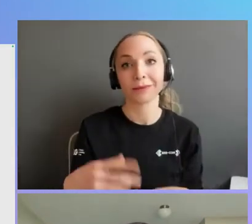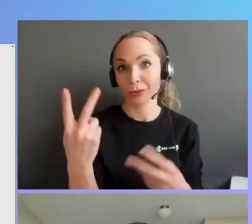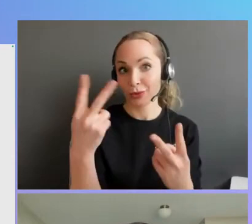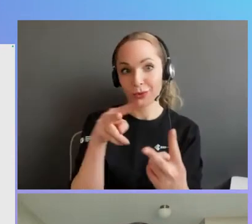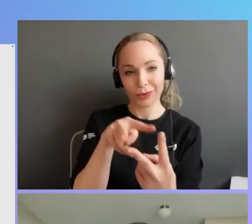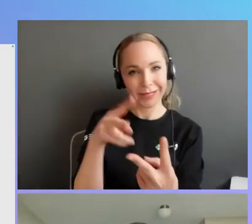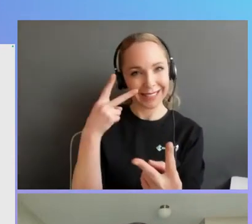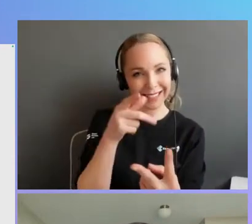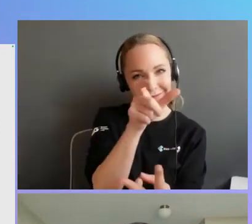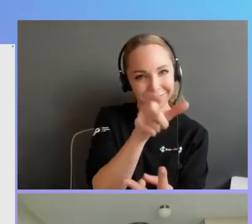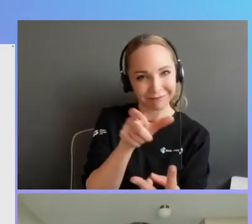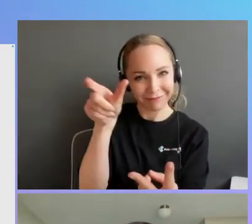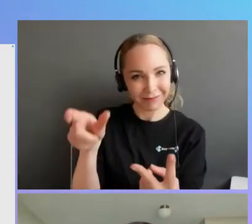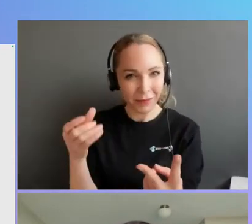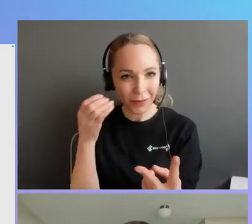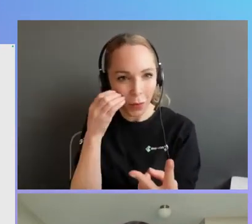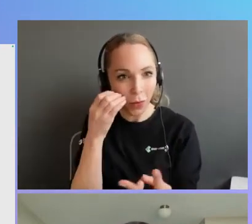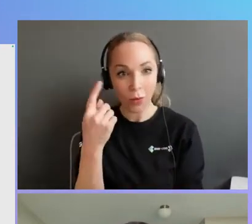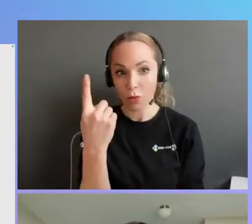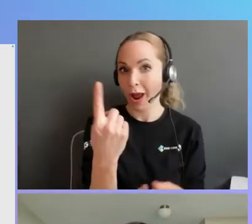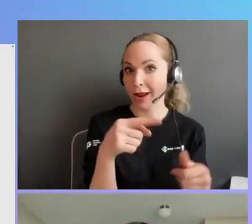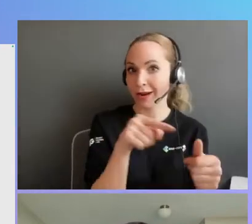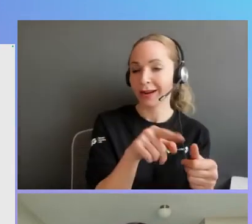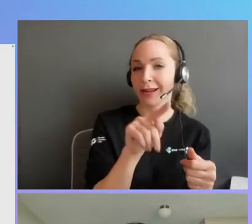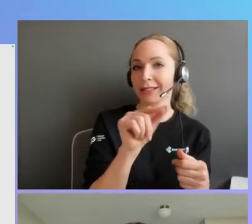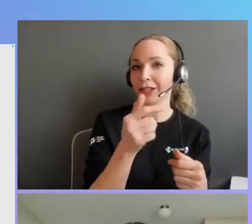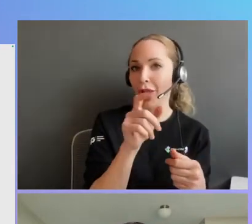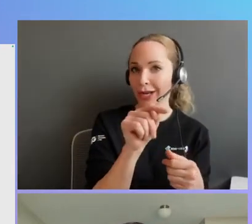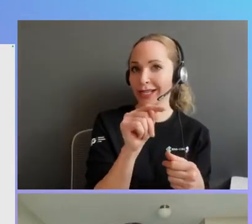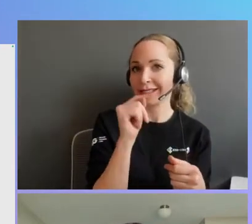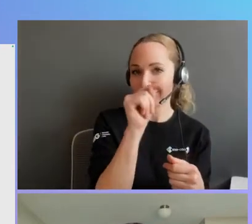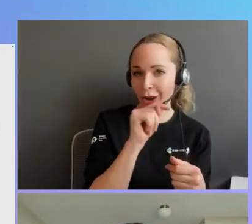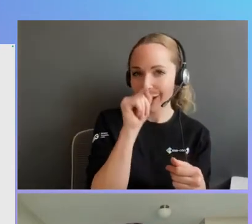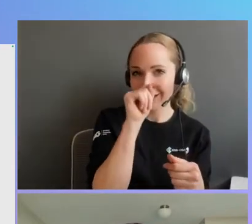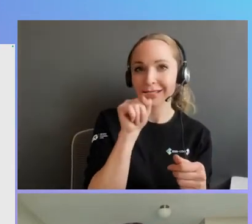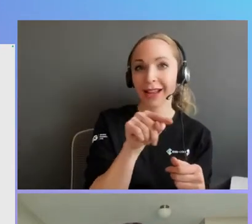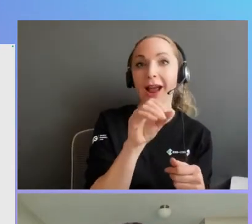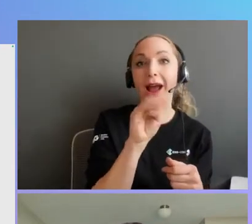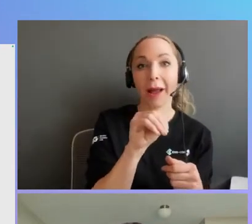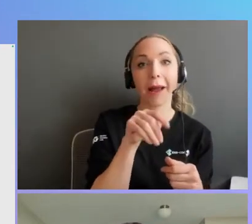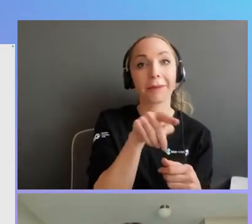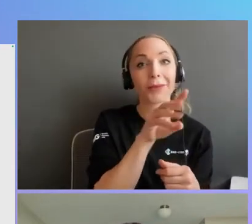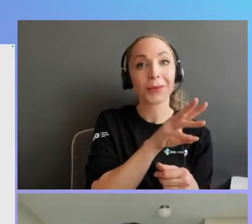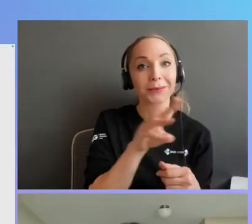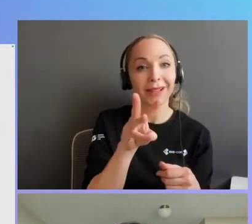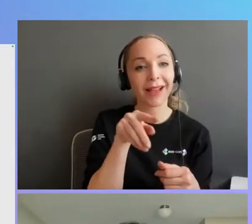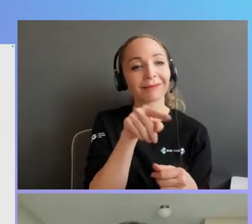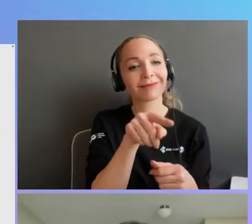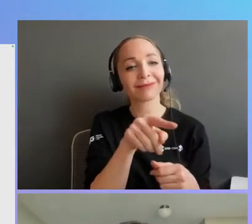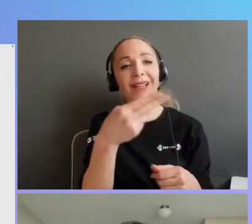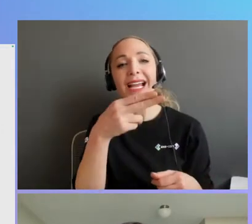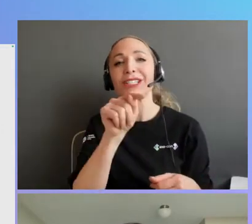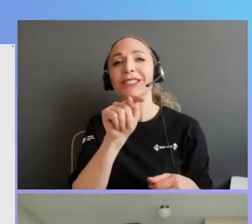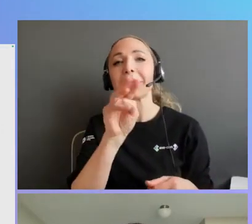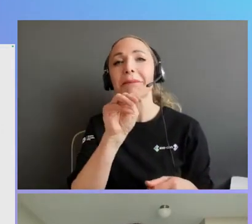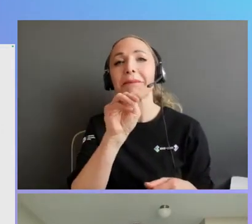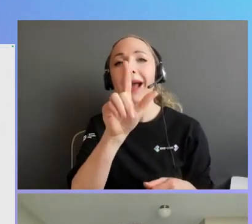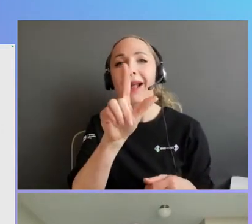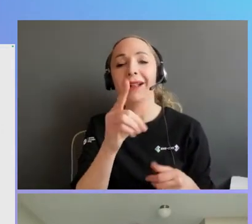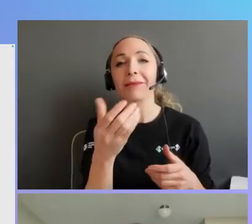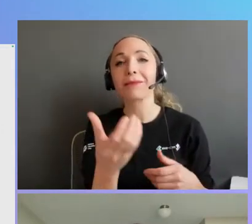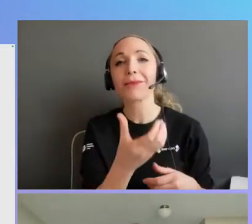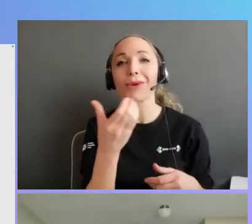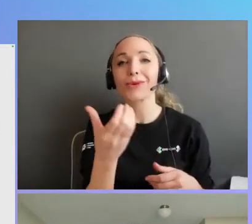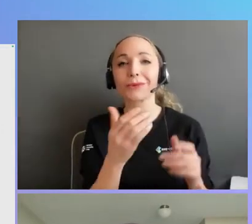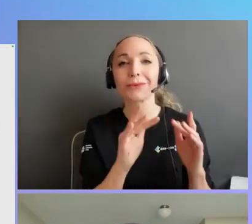I've got a phone and it has the target.com website loaded. And in this case, that content is being rendered as HTML in a mobile browser. And